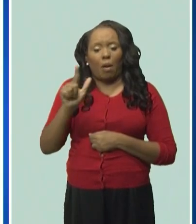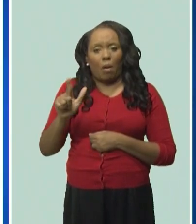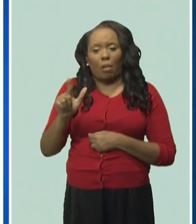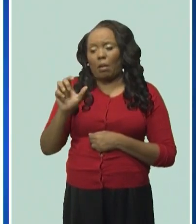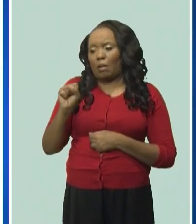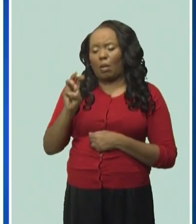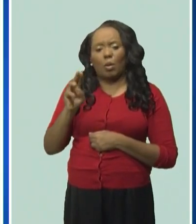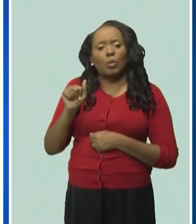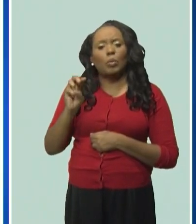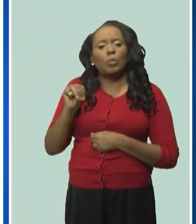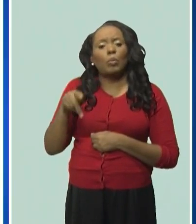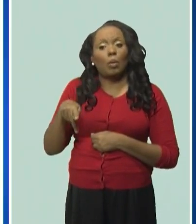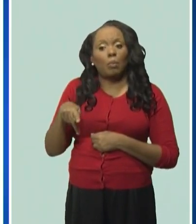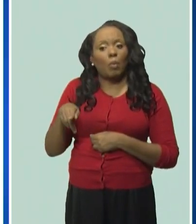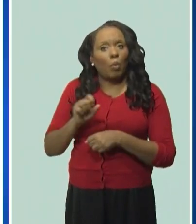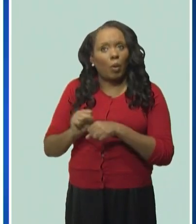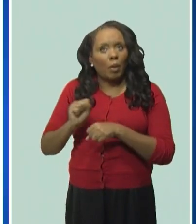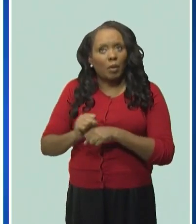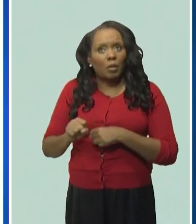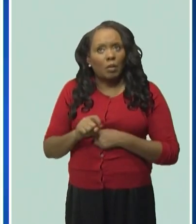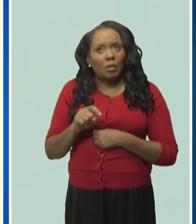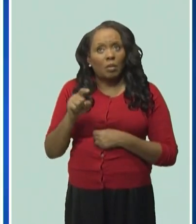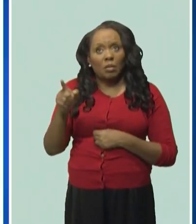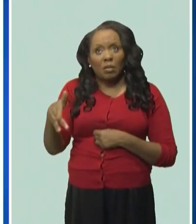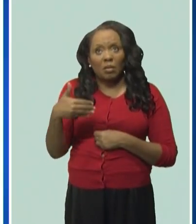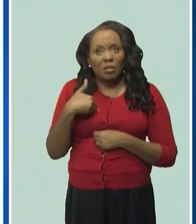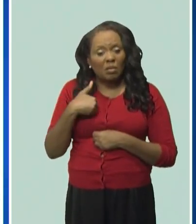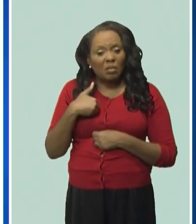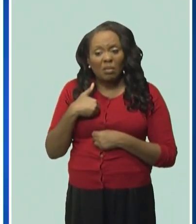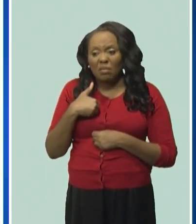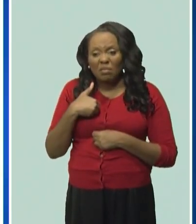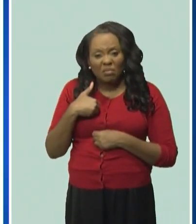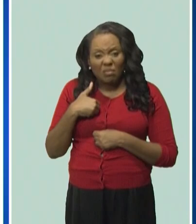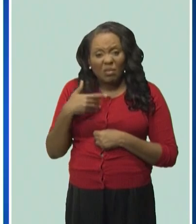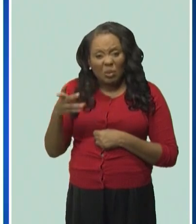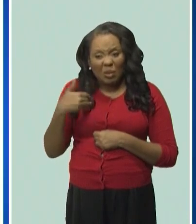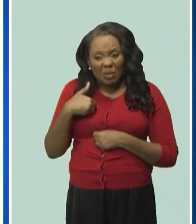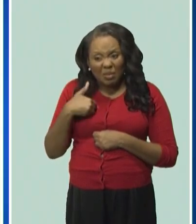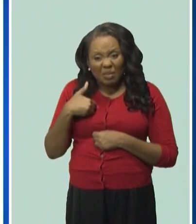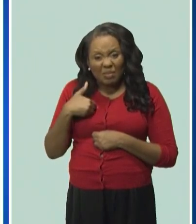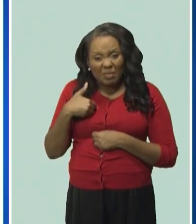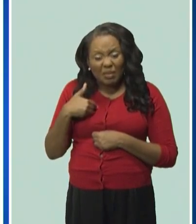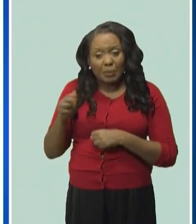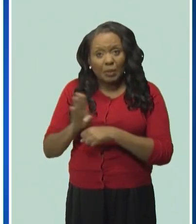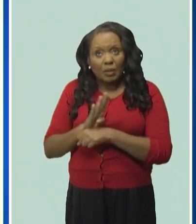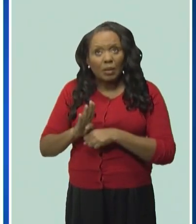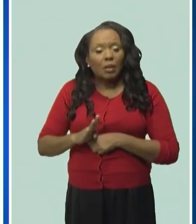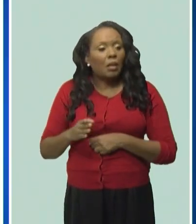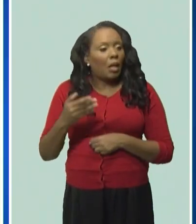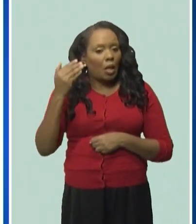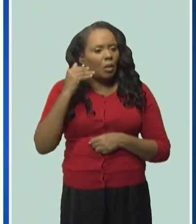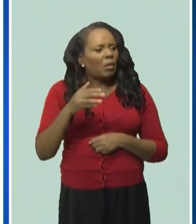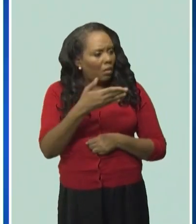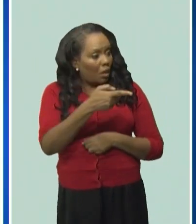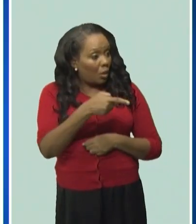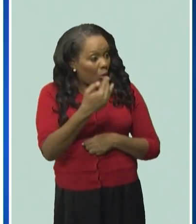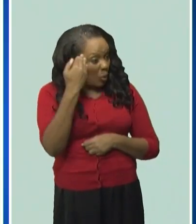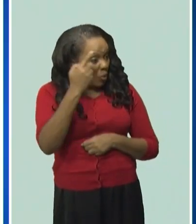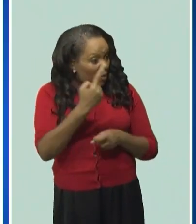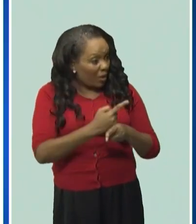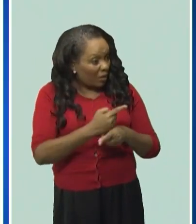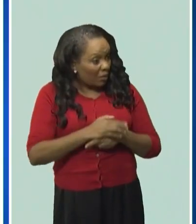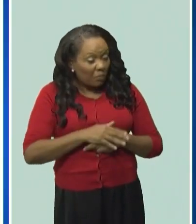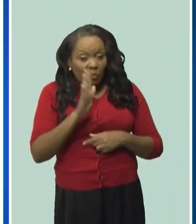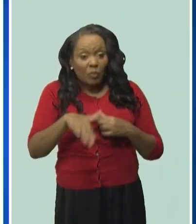You had responsibility in part for the Barbados Water Authority, Brother Springer. Comrade Springer would tell you all